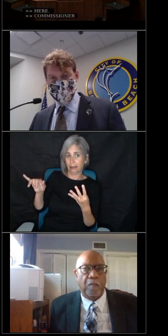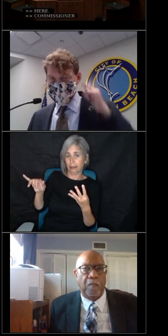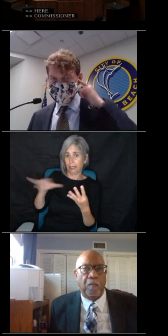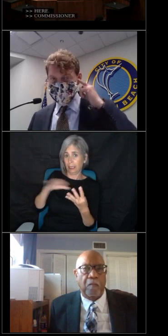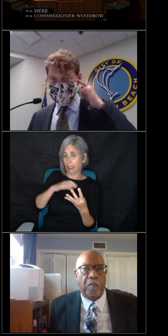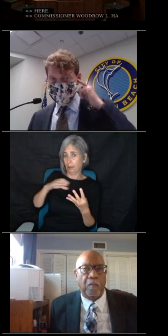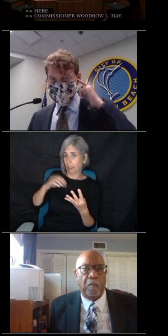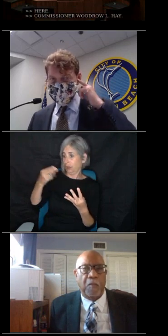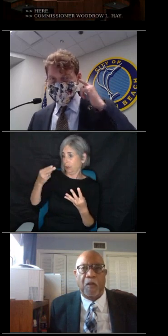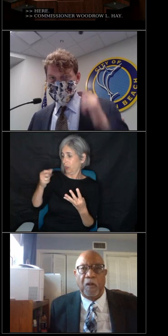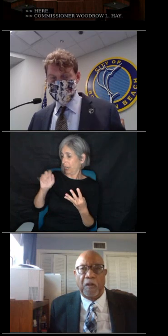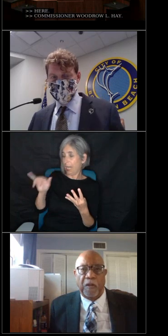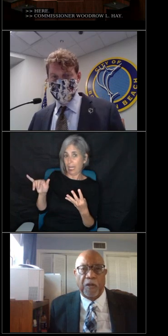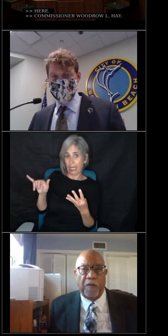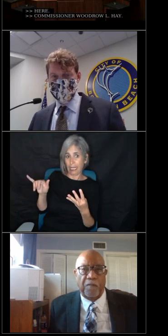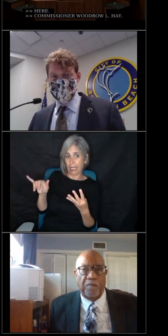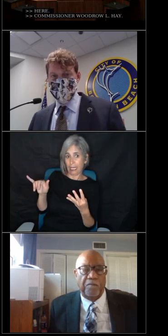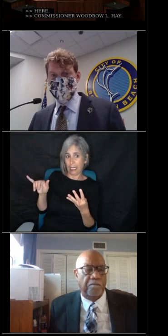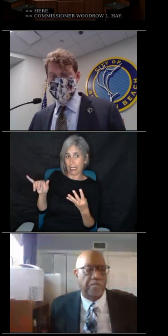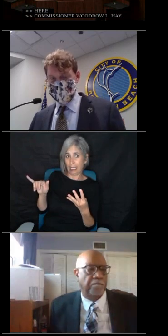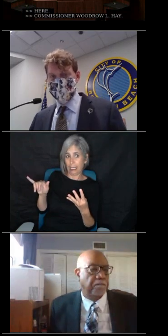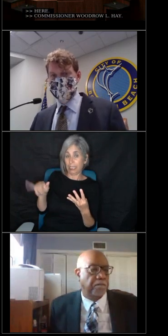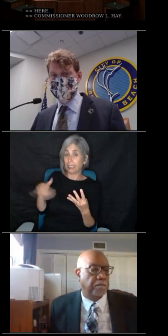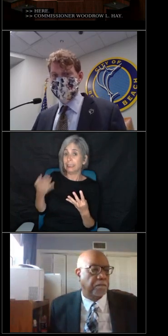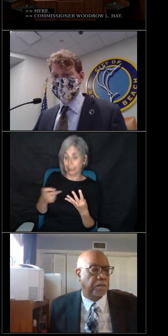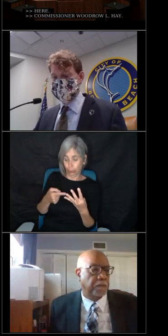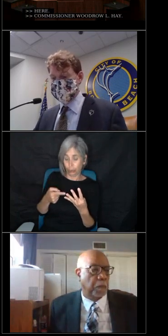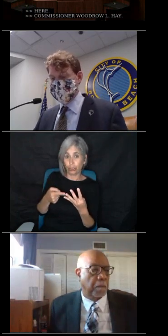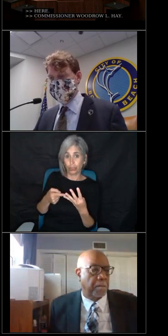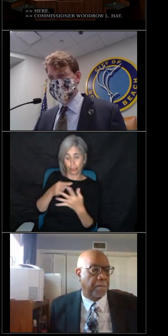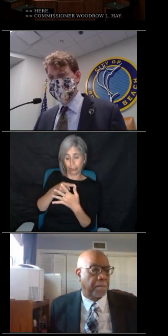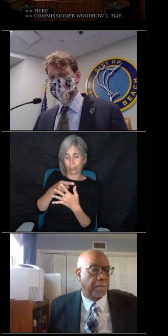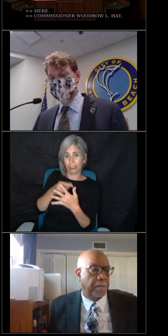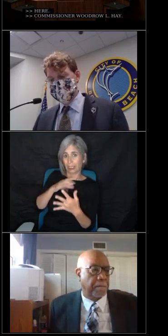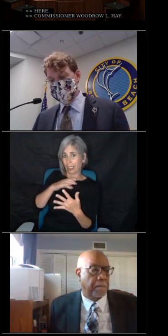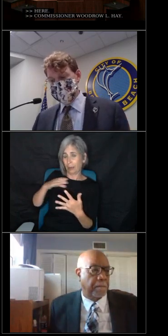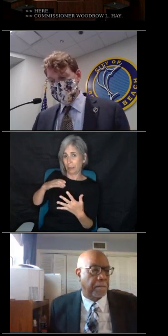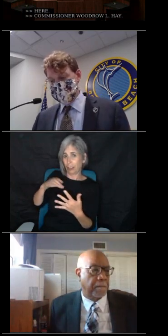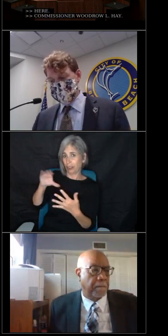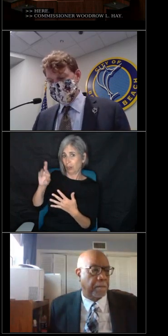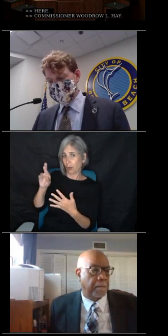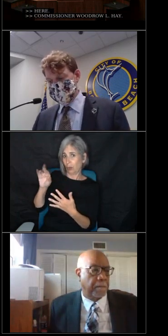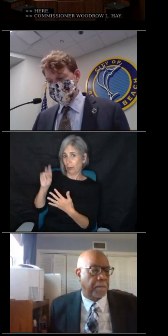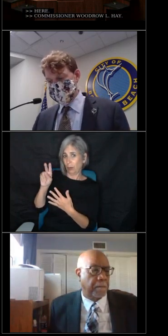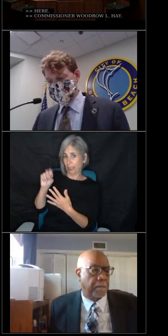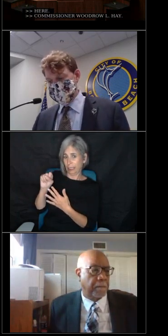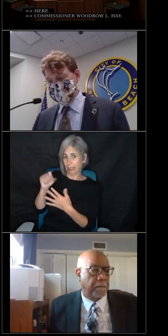Commissioner Hay. Yeah. I see. And Commissioner Christina Romulus.